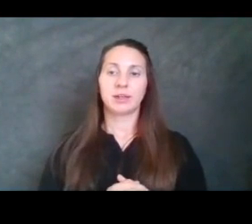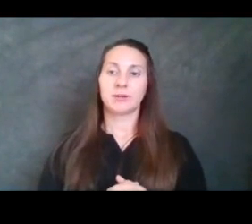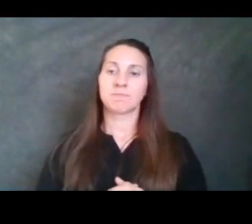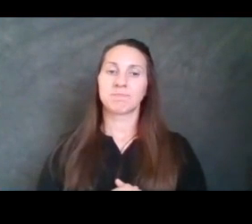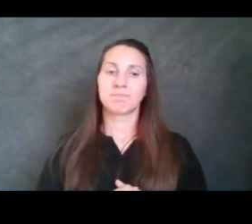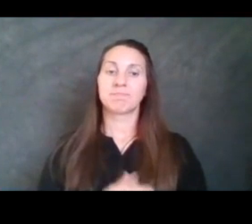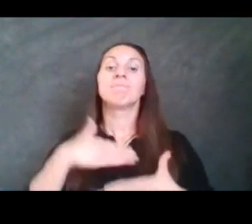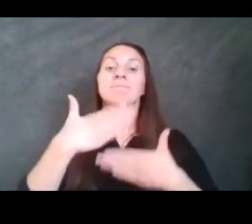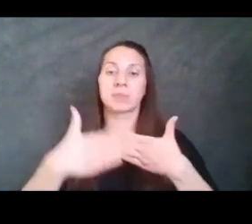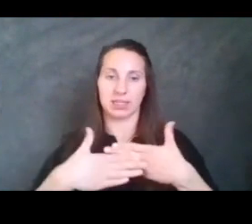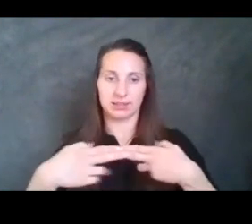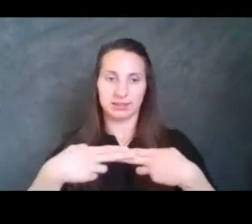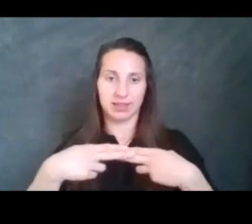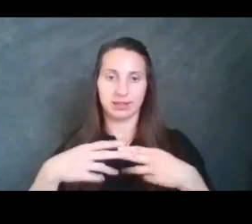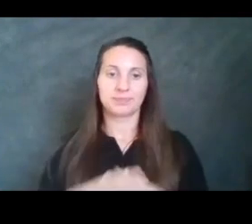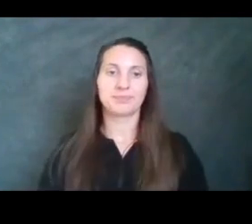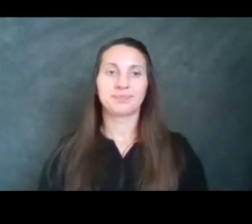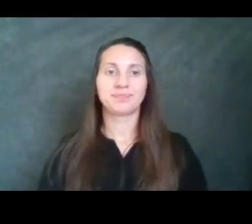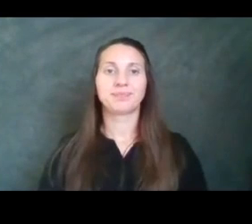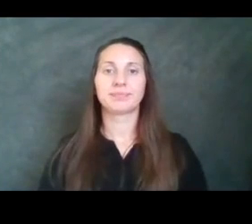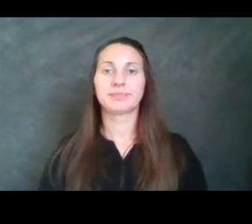Next slide.